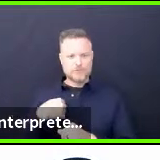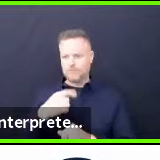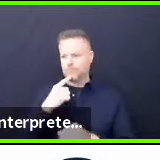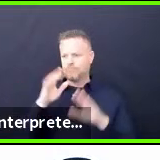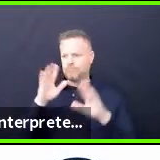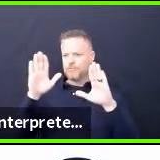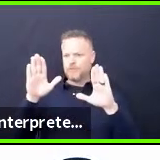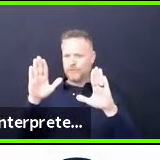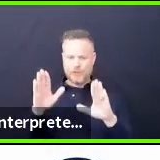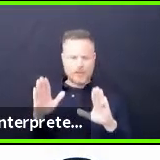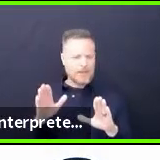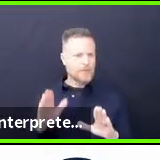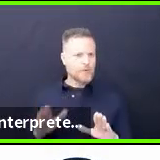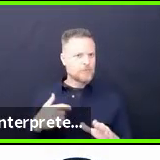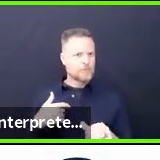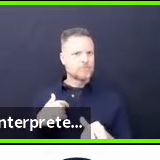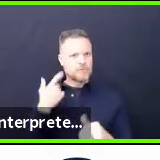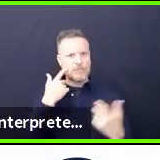phenomenal what